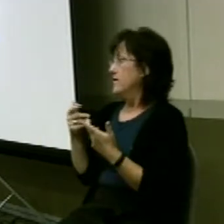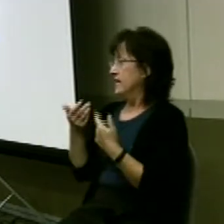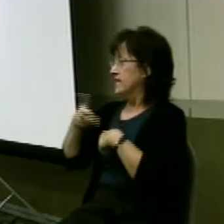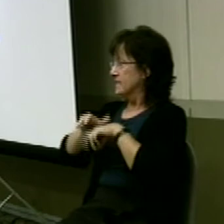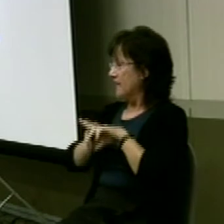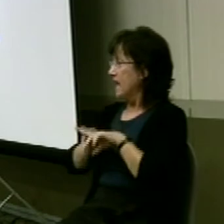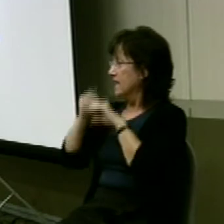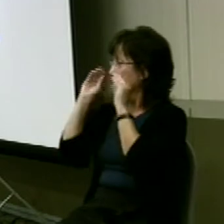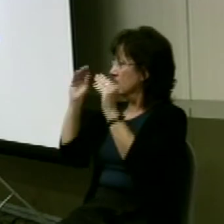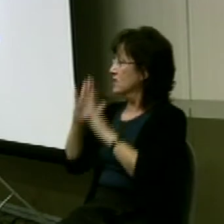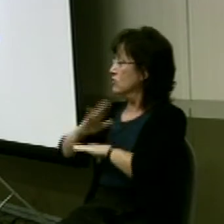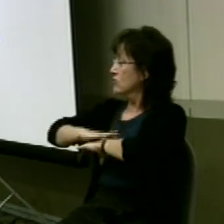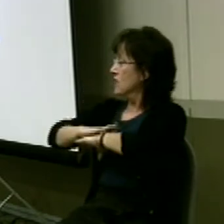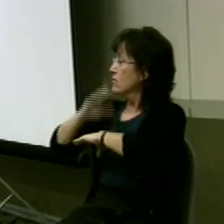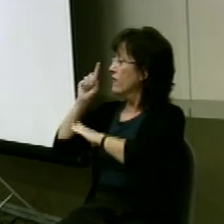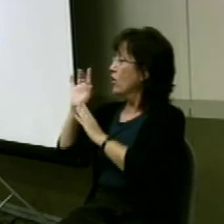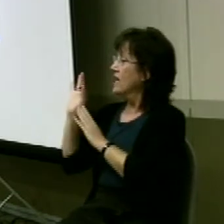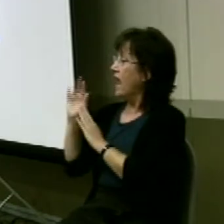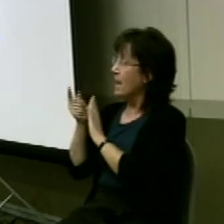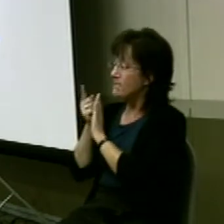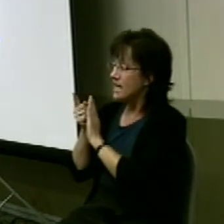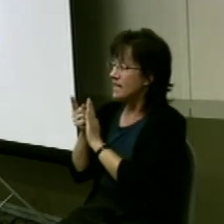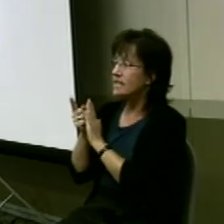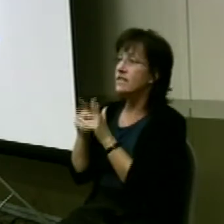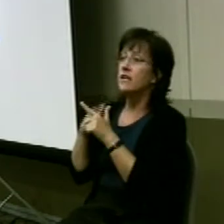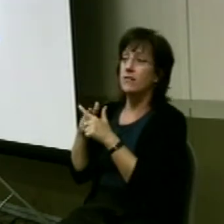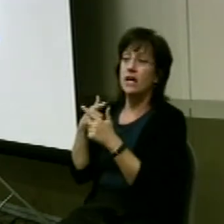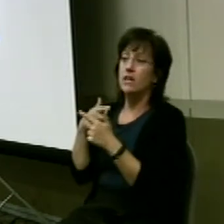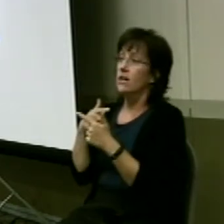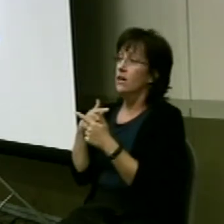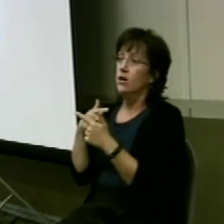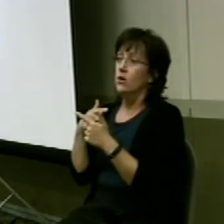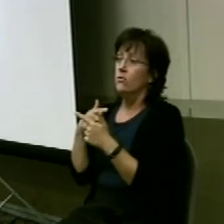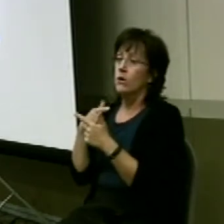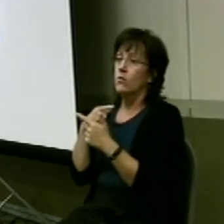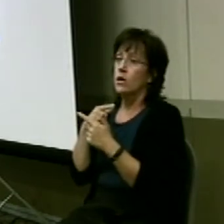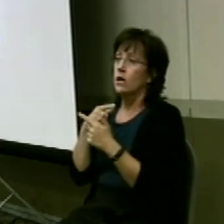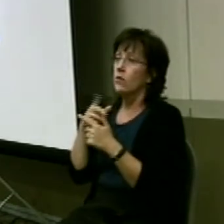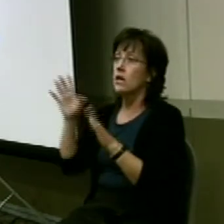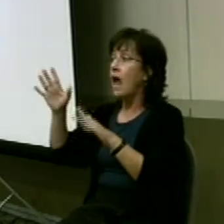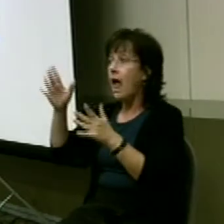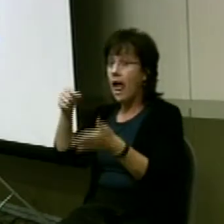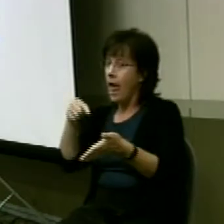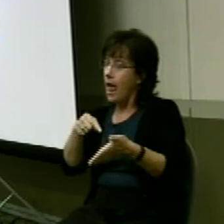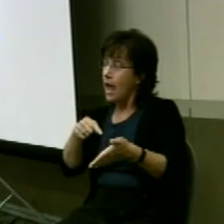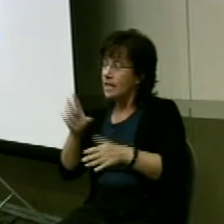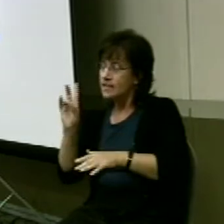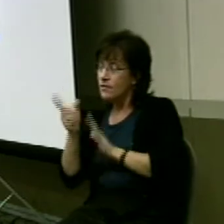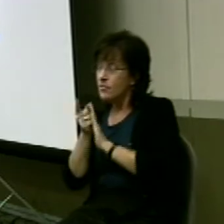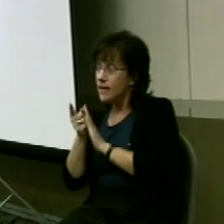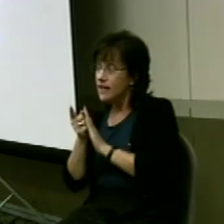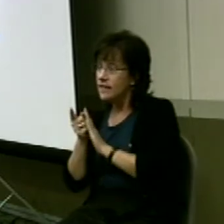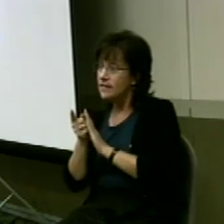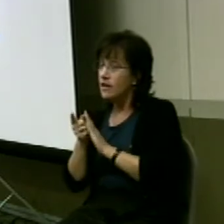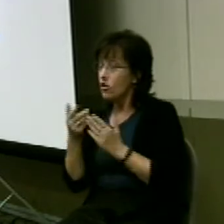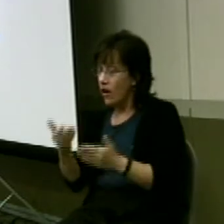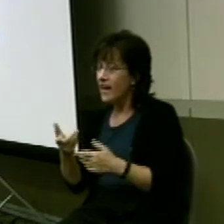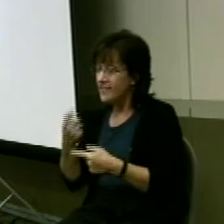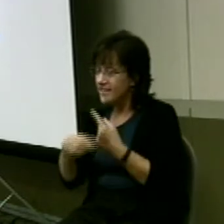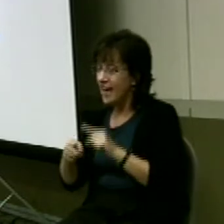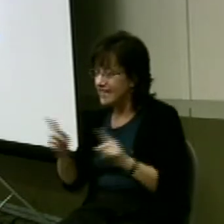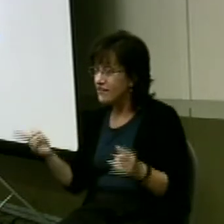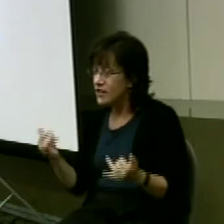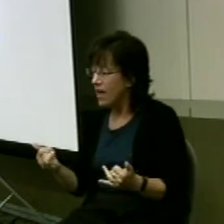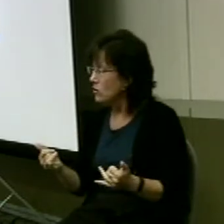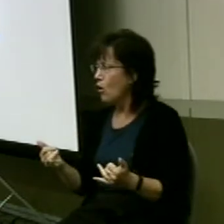would go up. Obviously, if he sat at the teacher table for 9 minutes, we weren't gonna, point it out, hey, look,